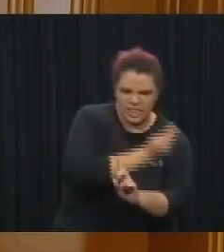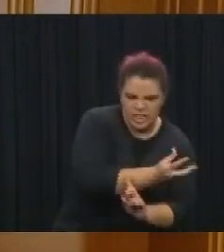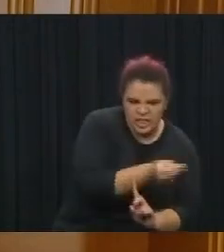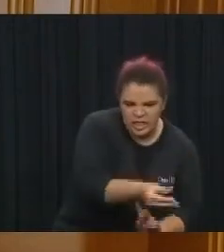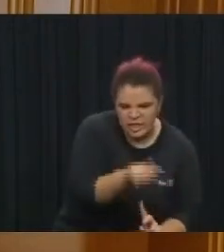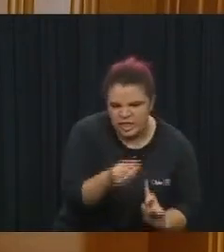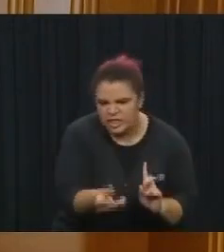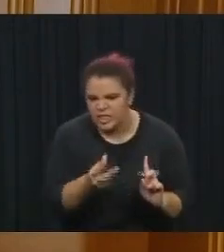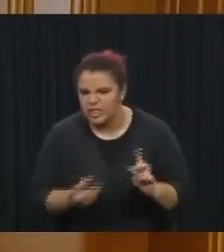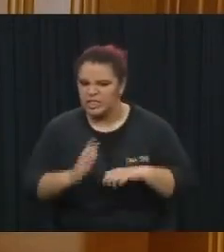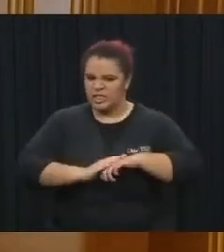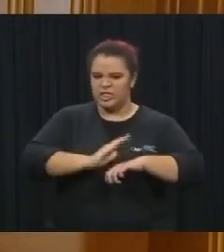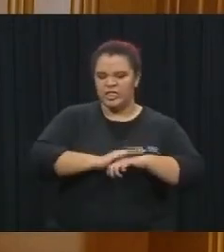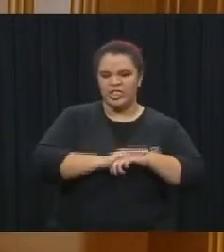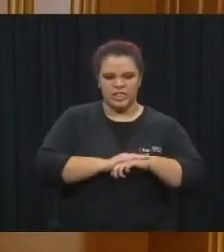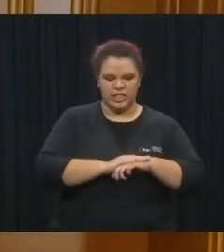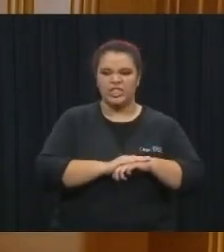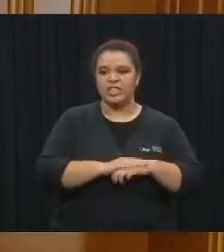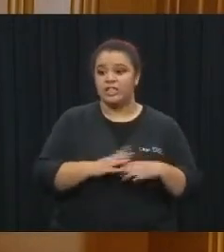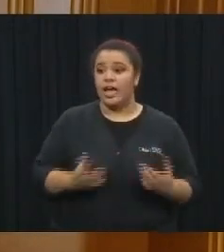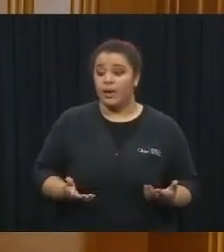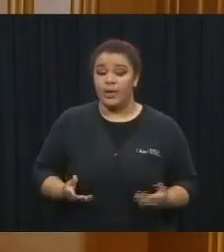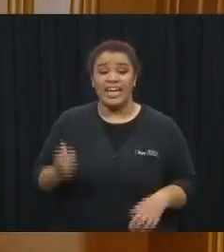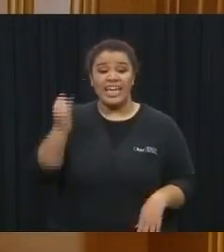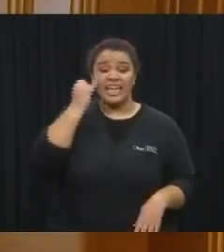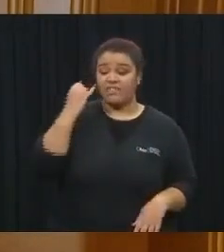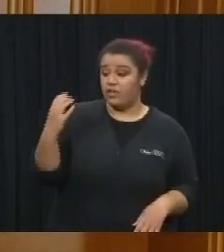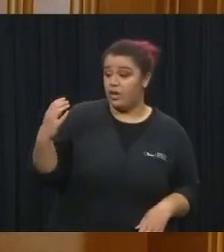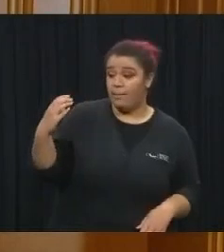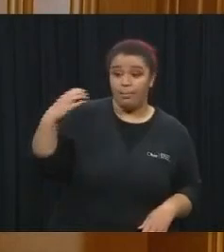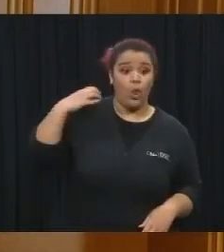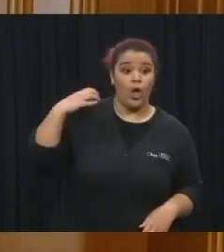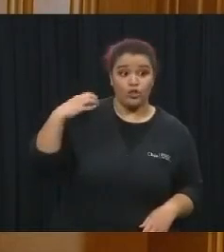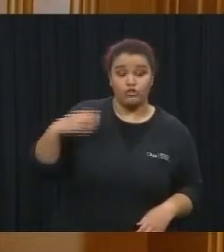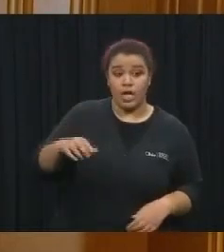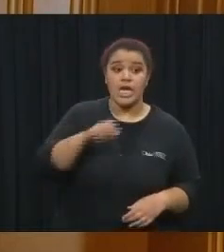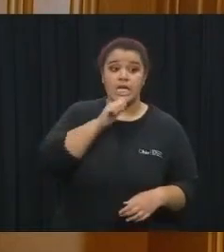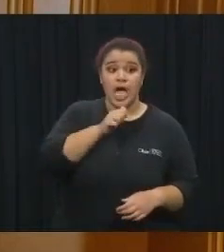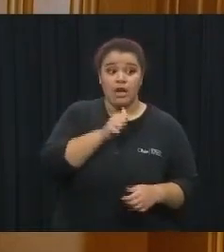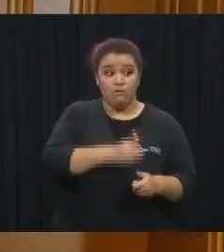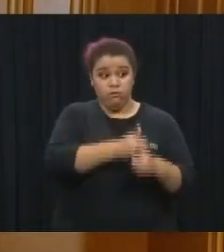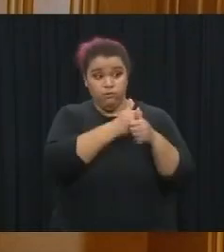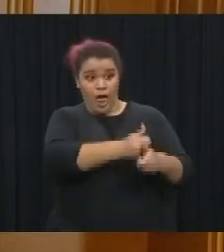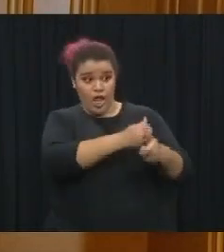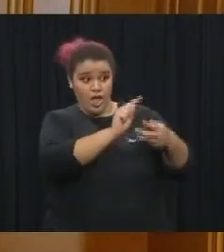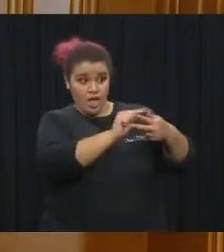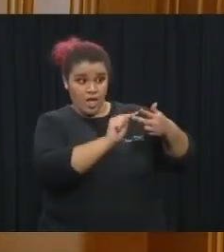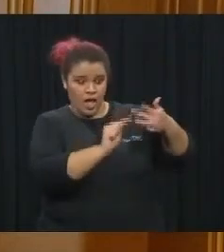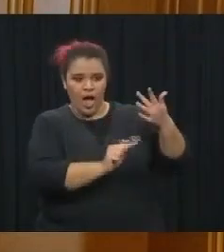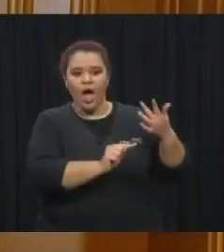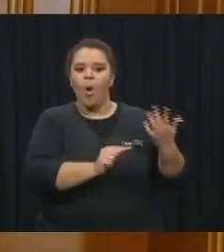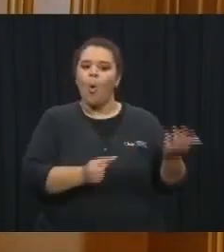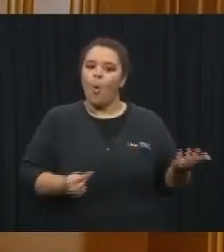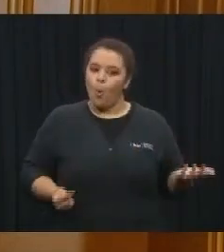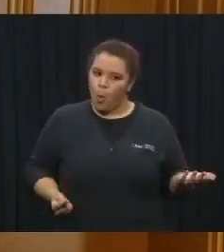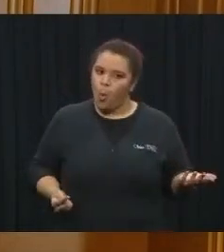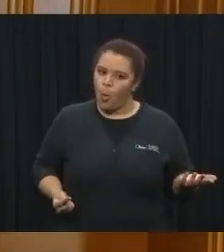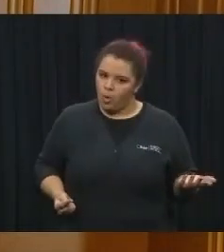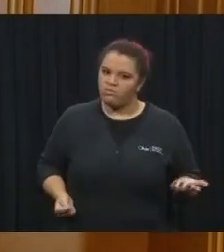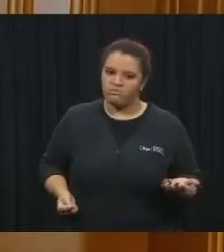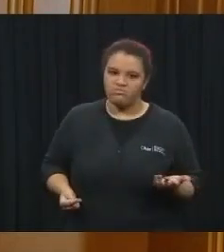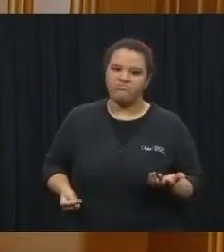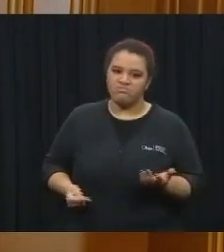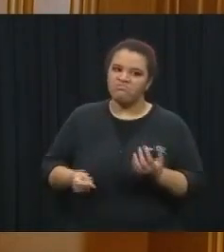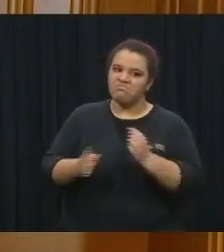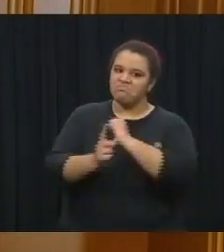look, if they violate that, yes, they're certainly subject to the law. Well, one of the main things in the Hispanic community is the